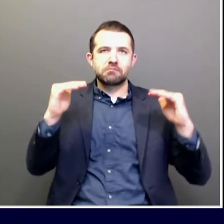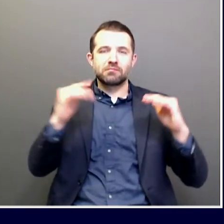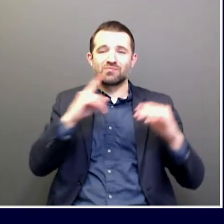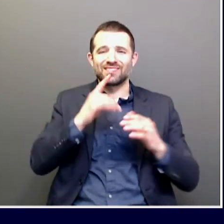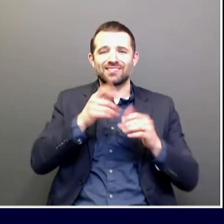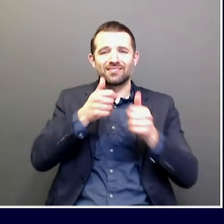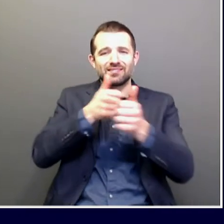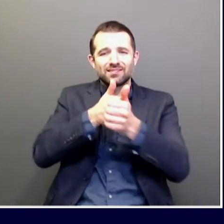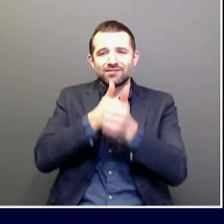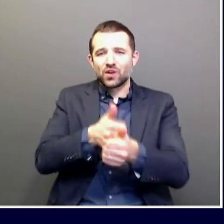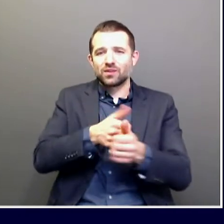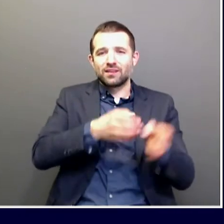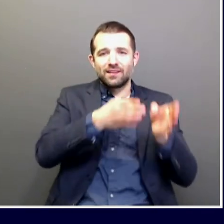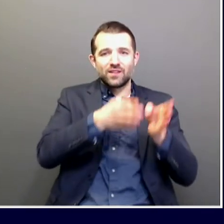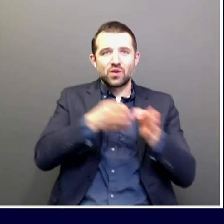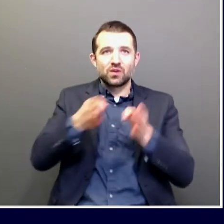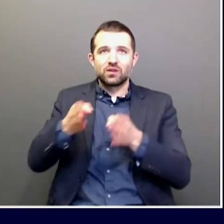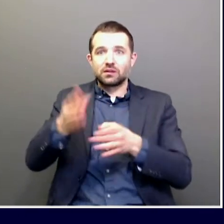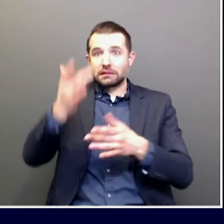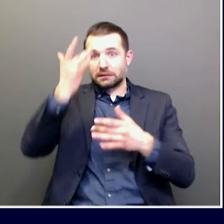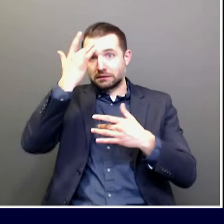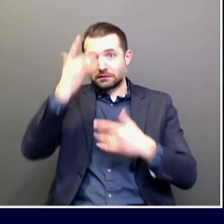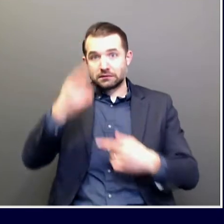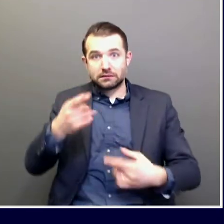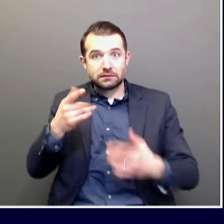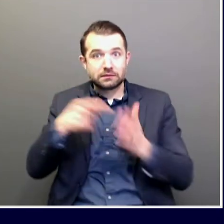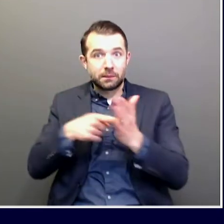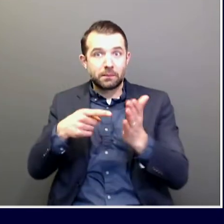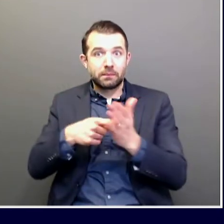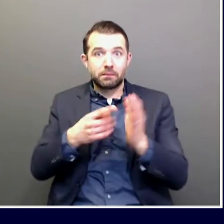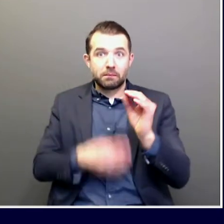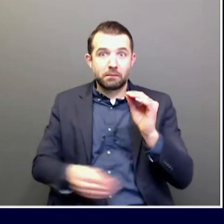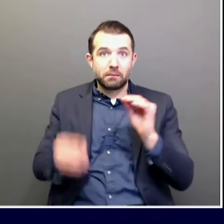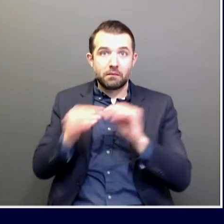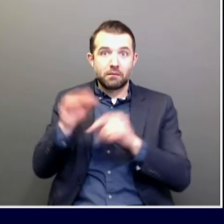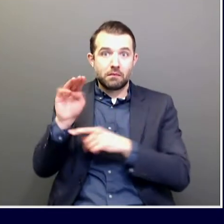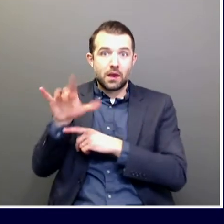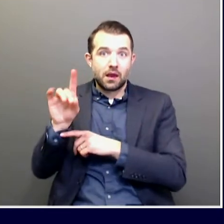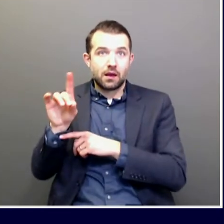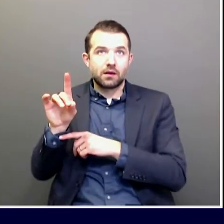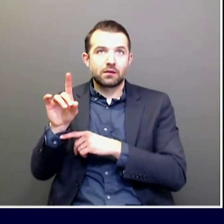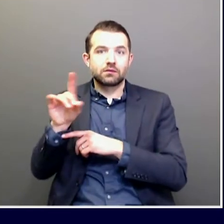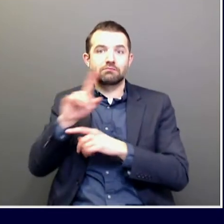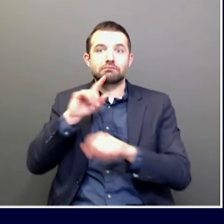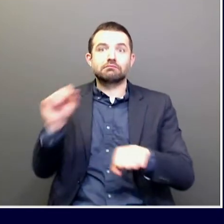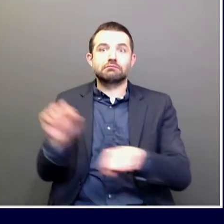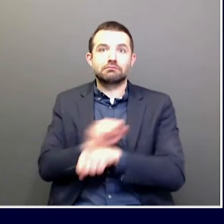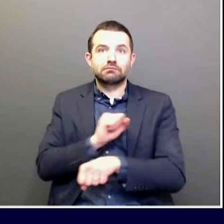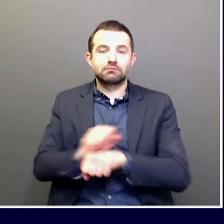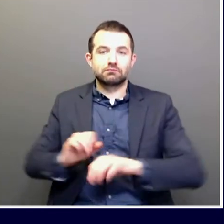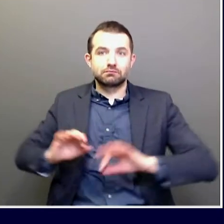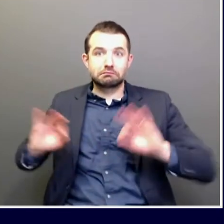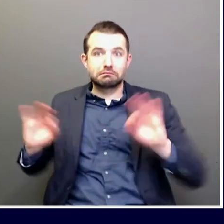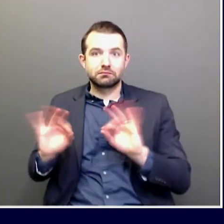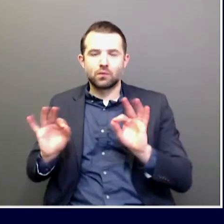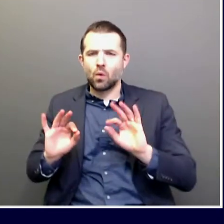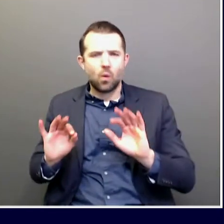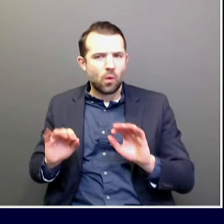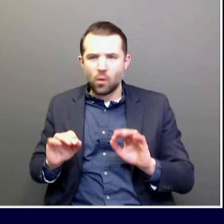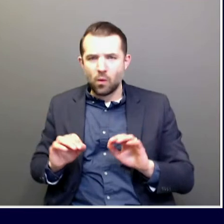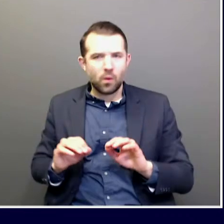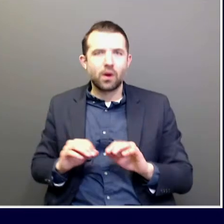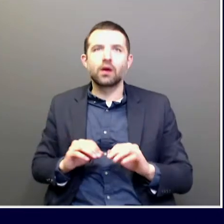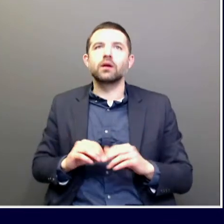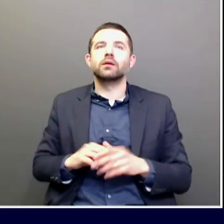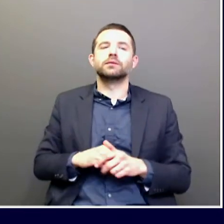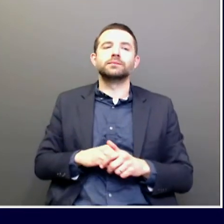Maine CDC's data for the month of January is now complete. It looks like January just blew every other month out of the water